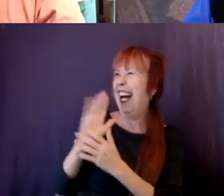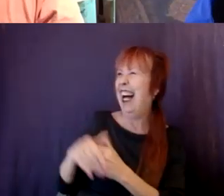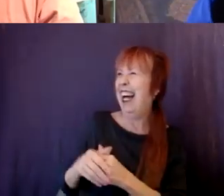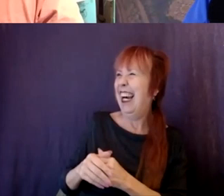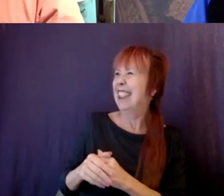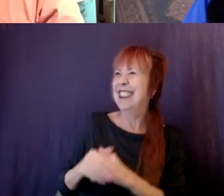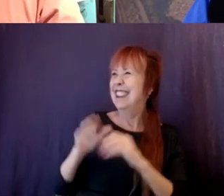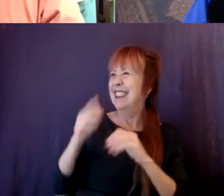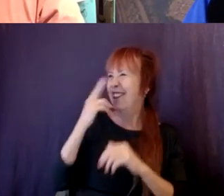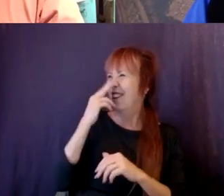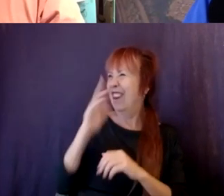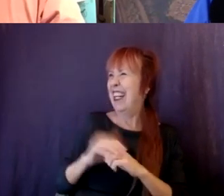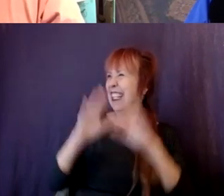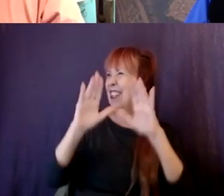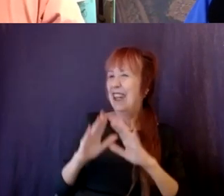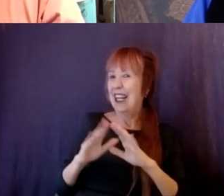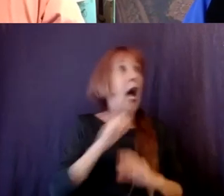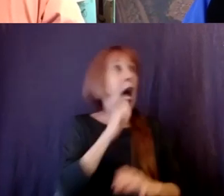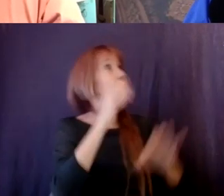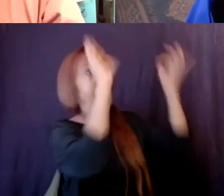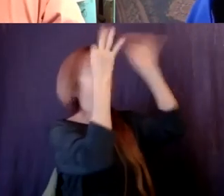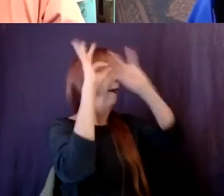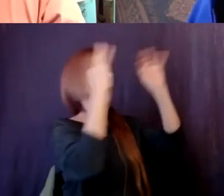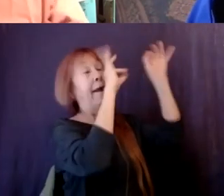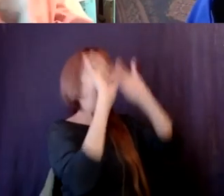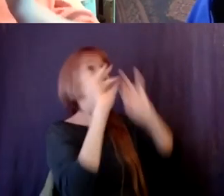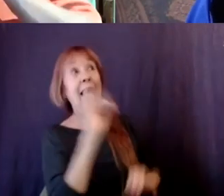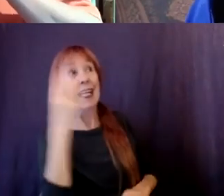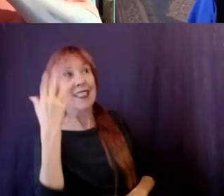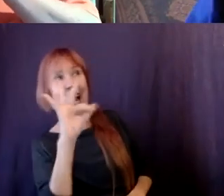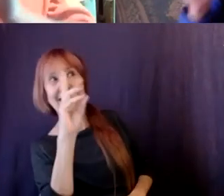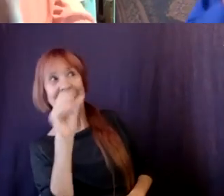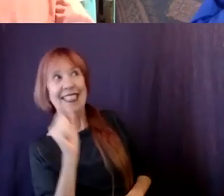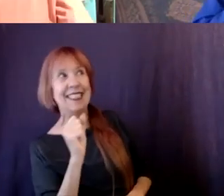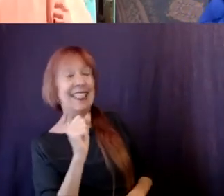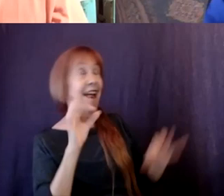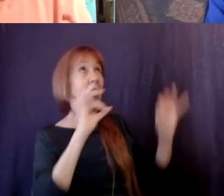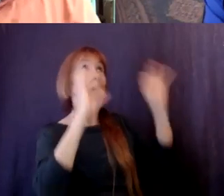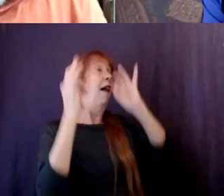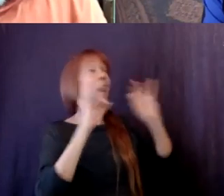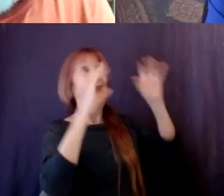wonderful, you know. I'm not hallucinating like people did back in the 60s.